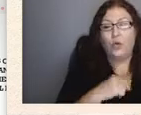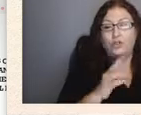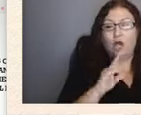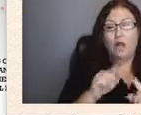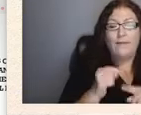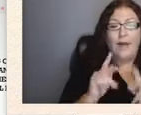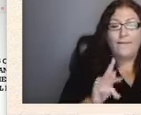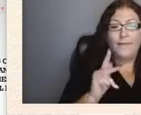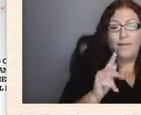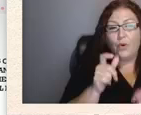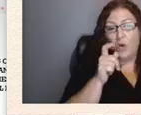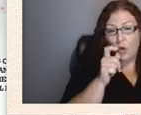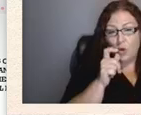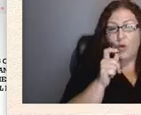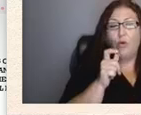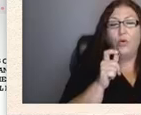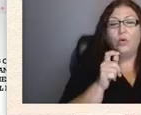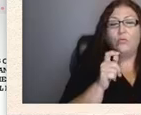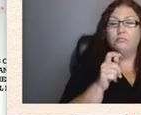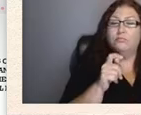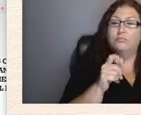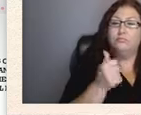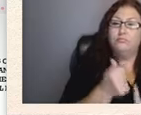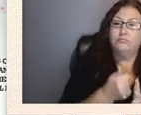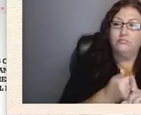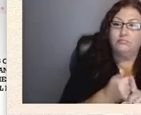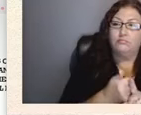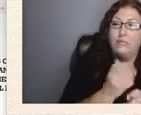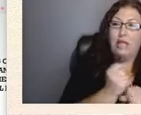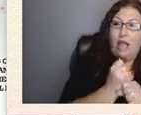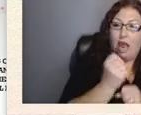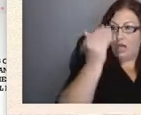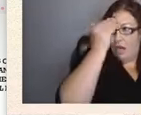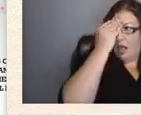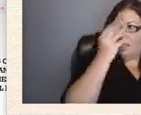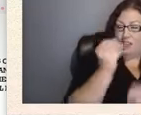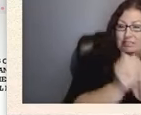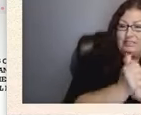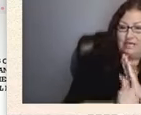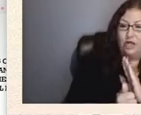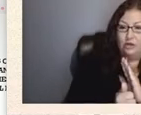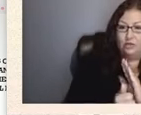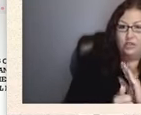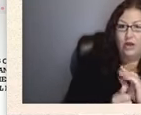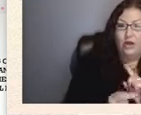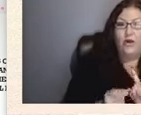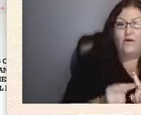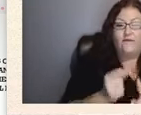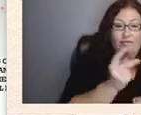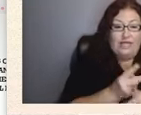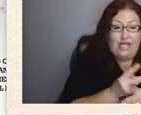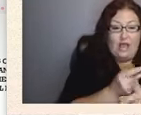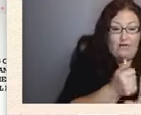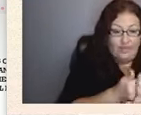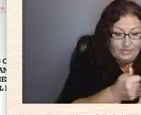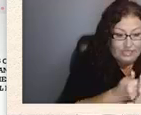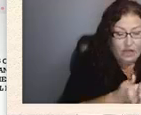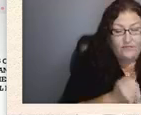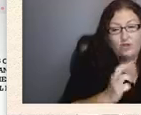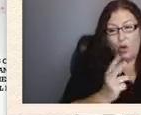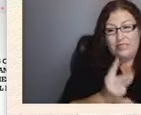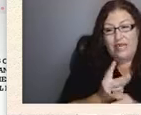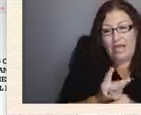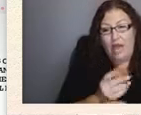who have gained knowledge and skills from taking care of themselves or their own children to